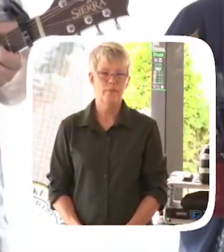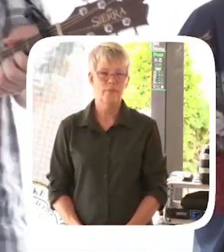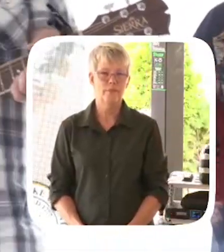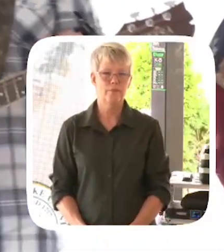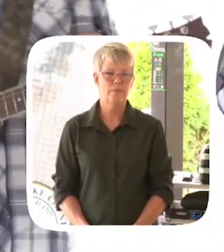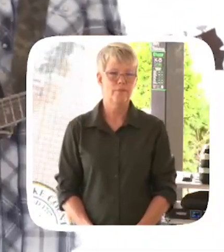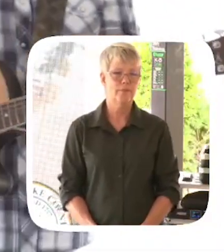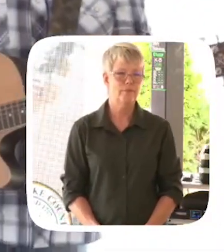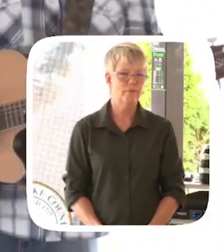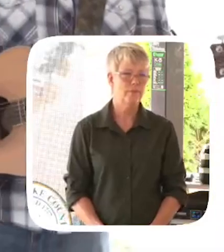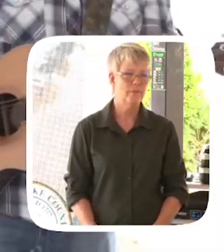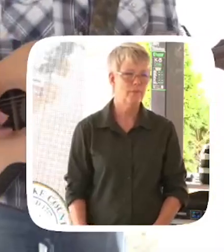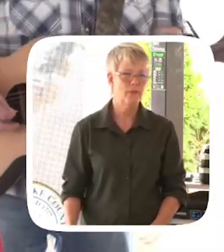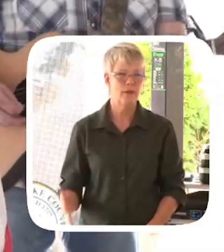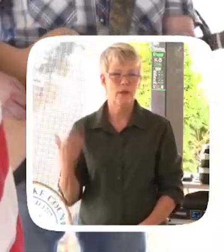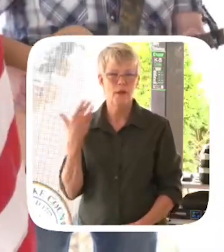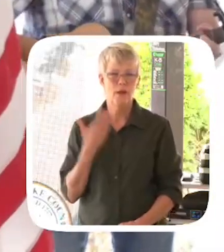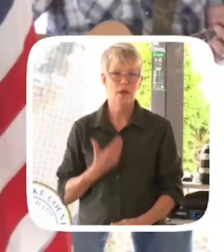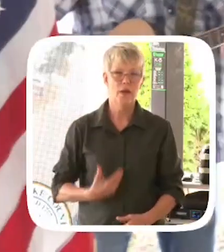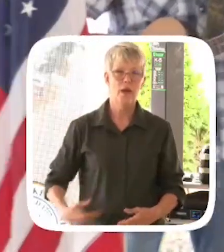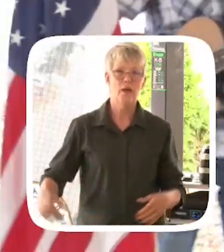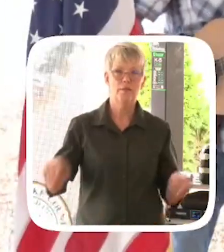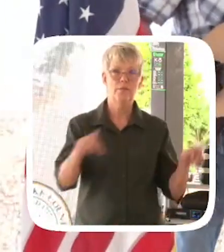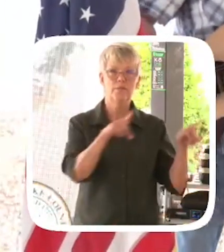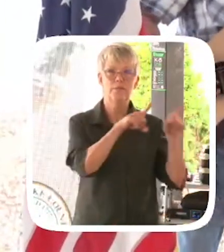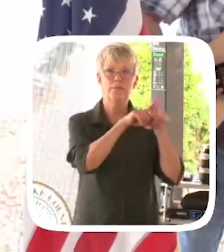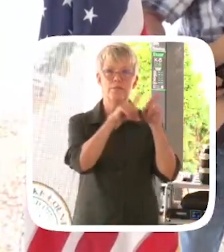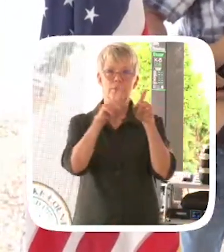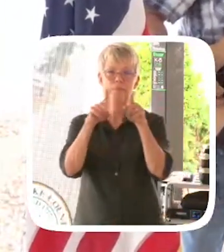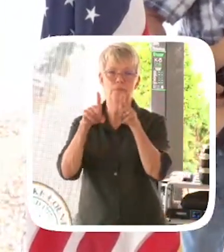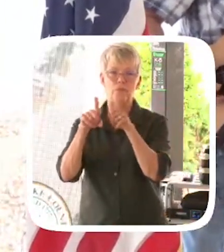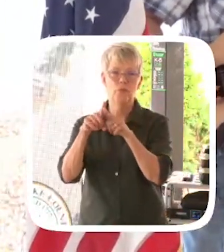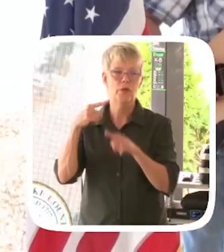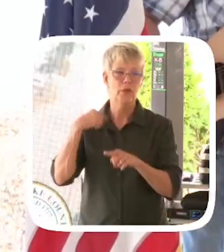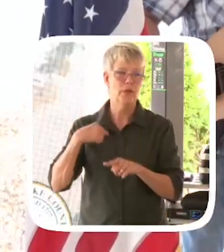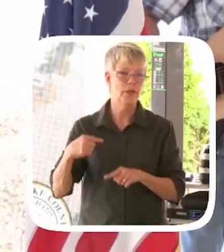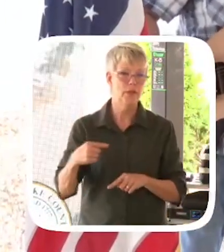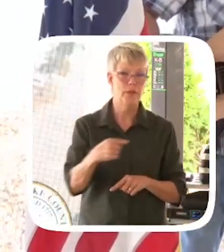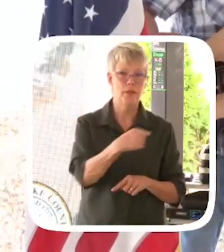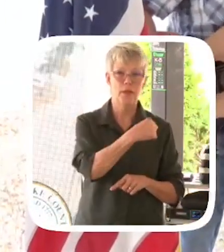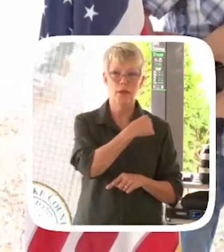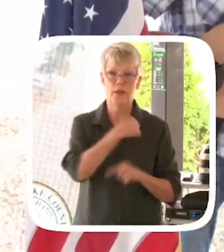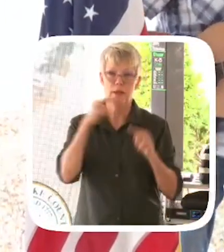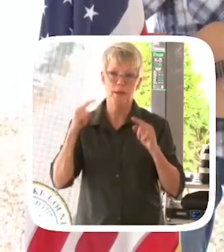Bind us together within your love.